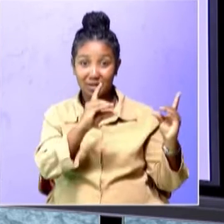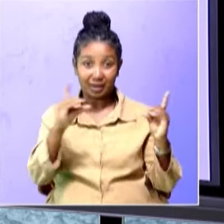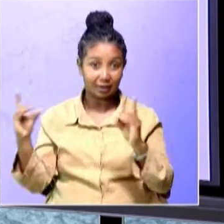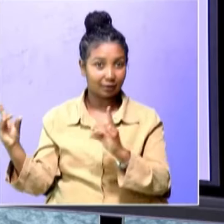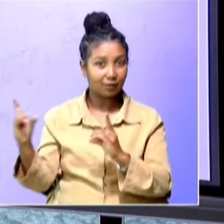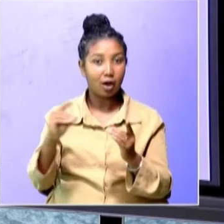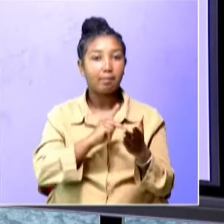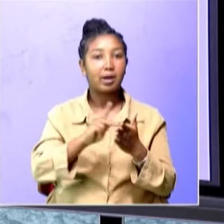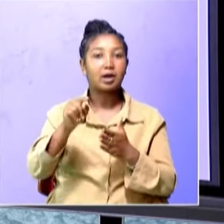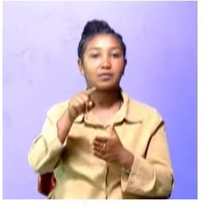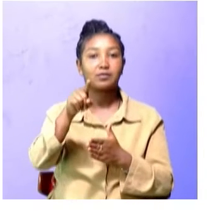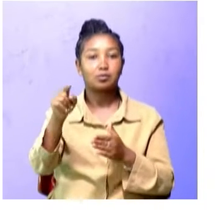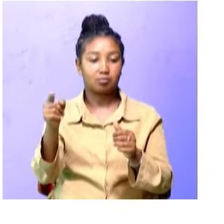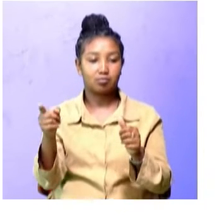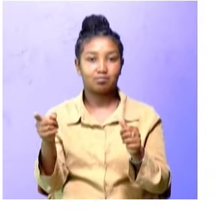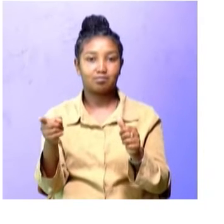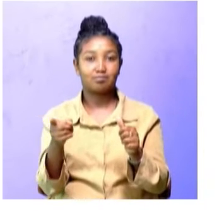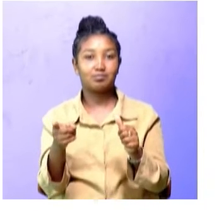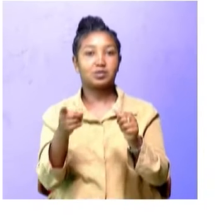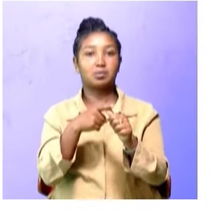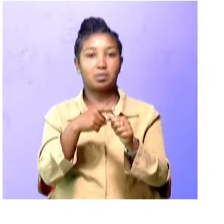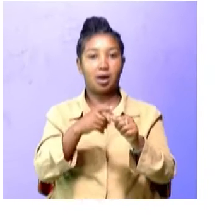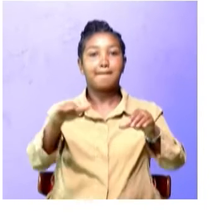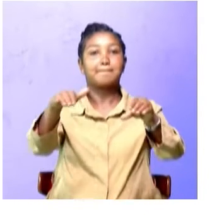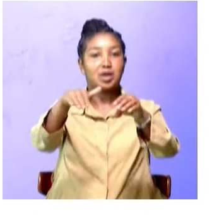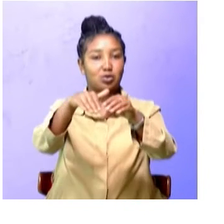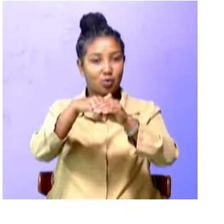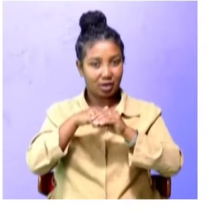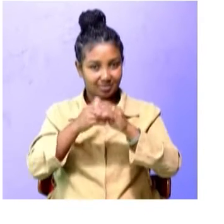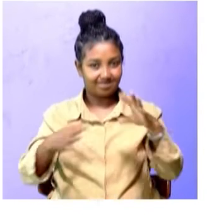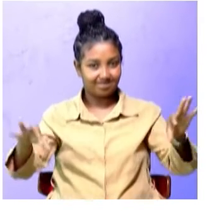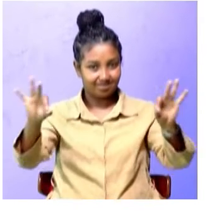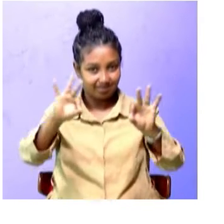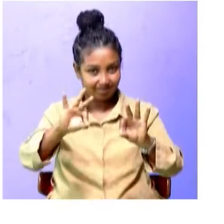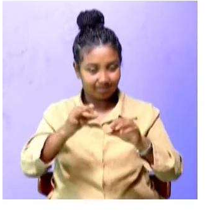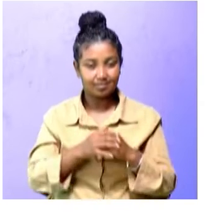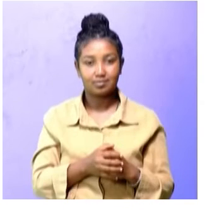it has what? In the paragraph, you have introduction part,